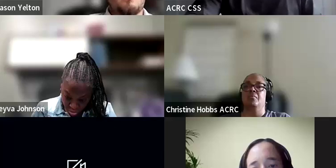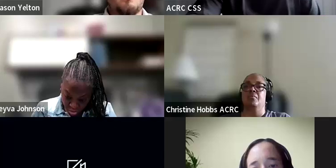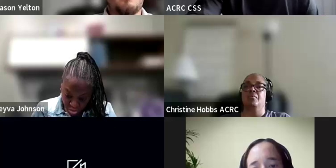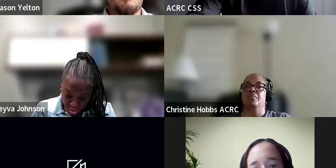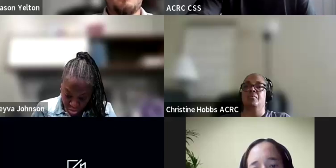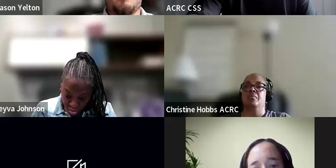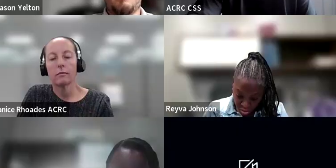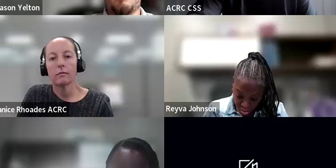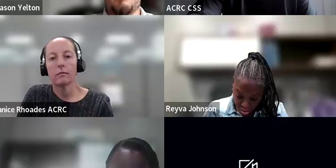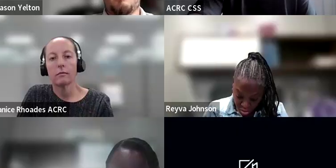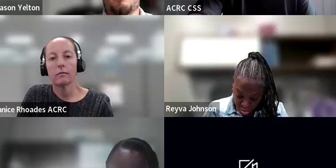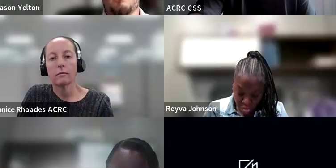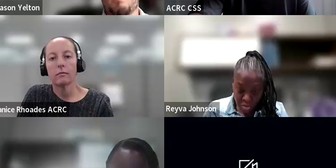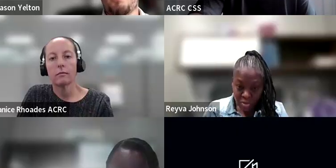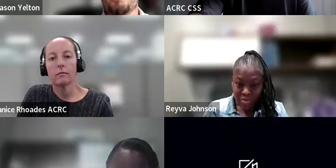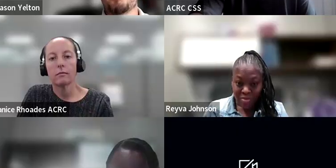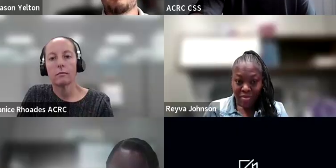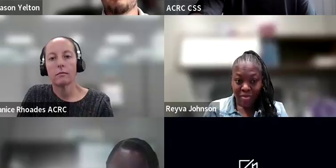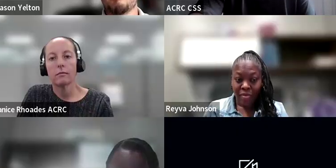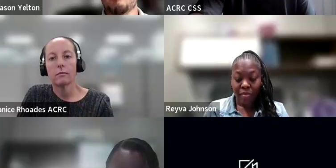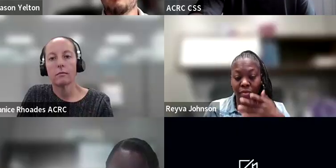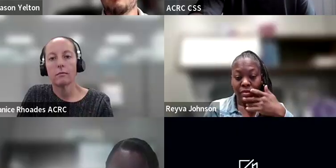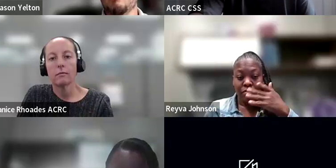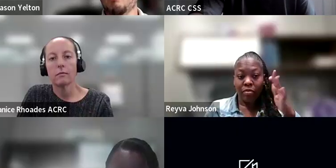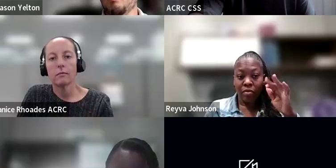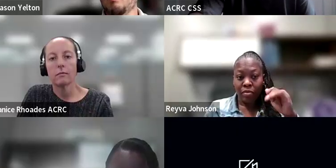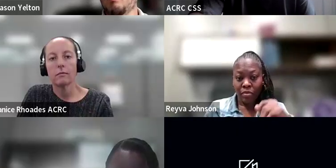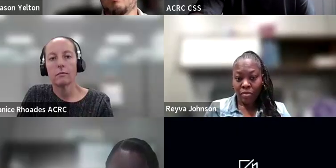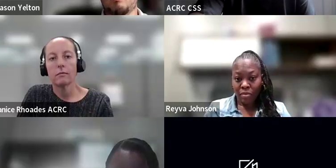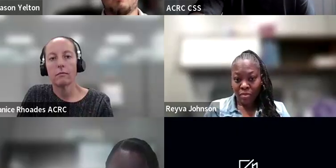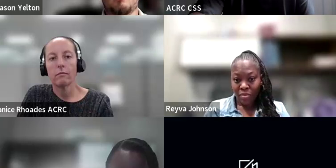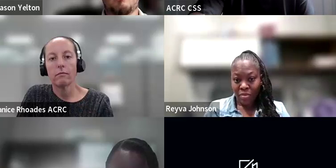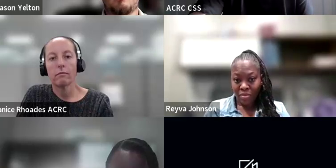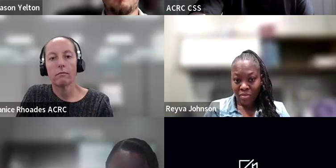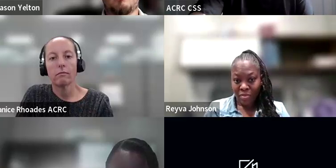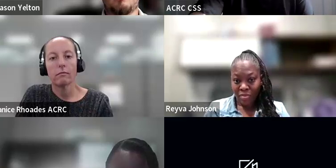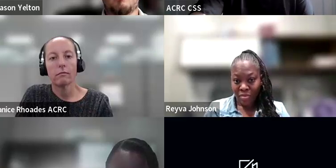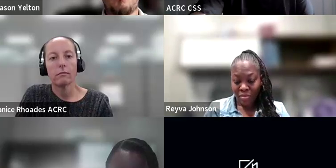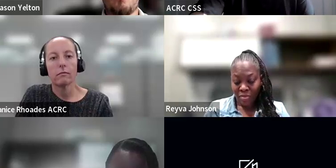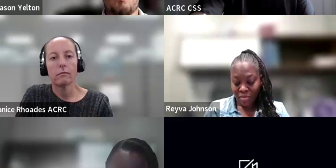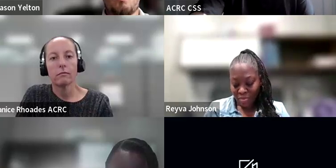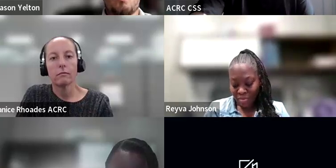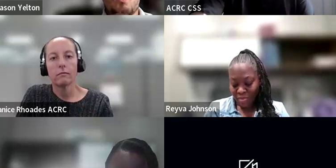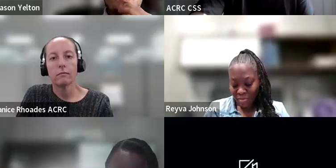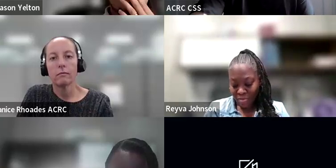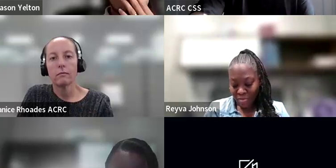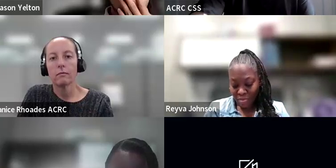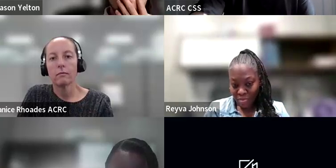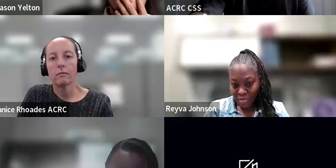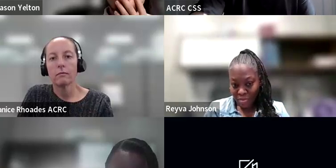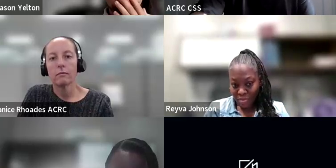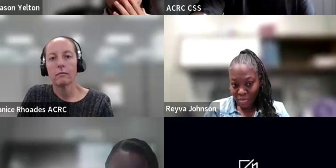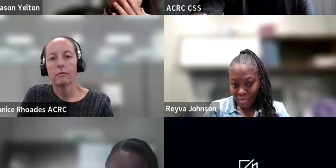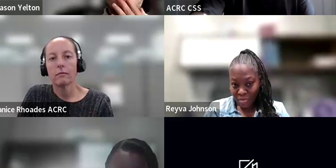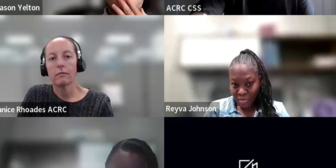Culture One-on-One and Sign of the Week. That is all I have for you today. Thank you so much, Michael. Does anybody have any questions? Great